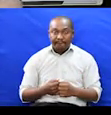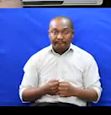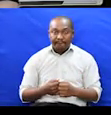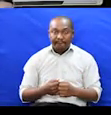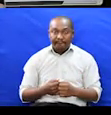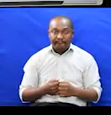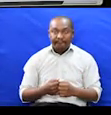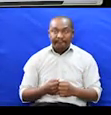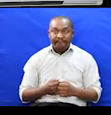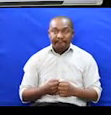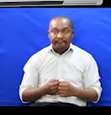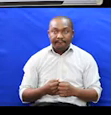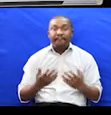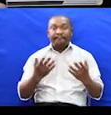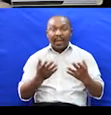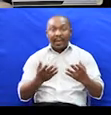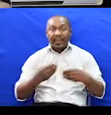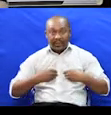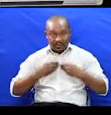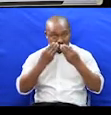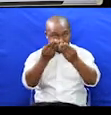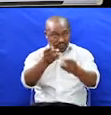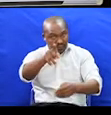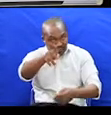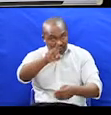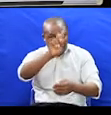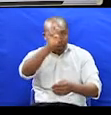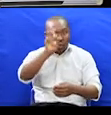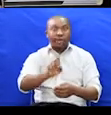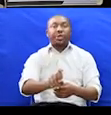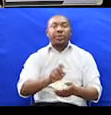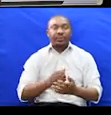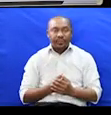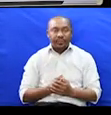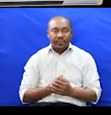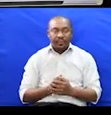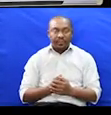just a warm-up question. Warm-up question.